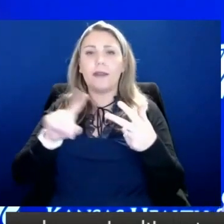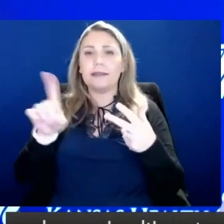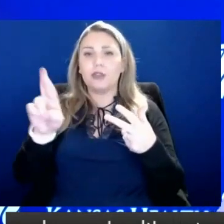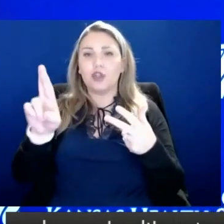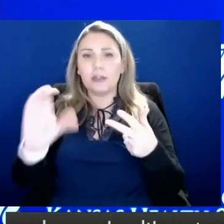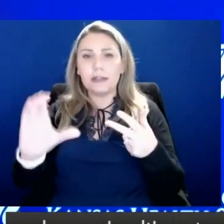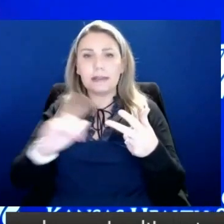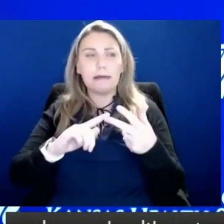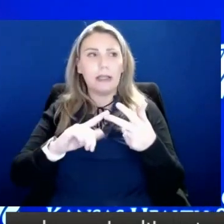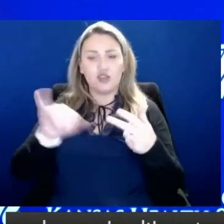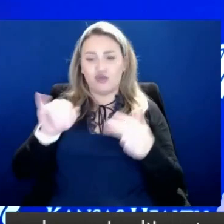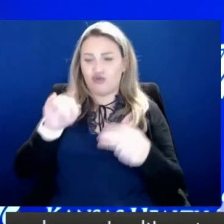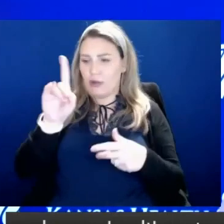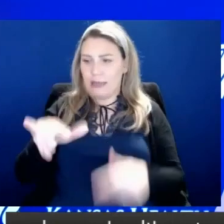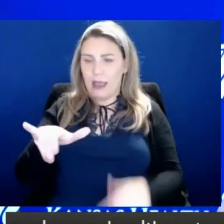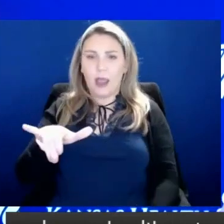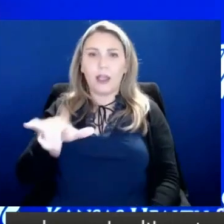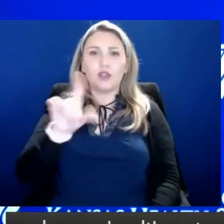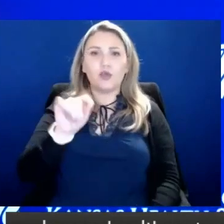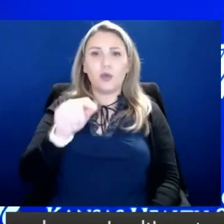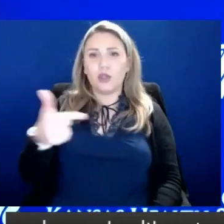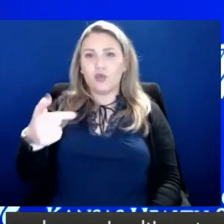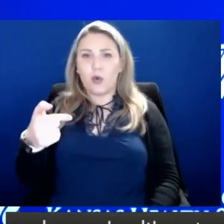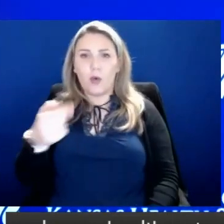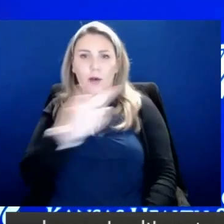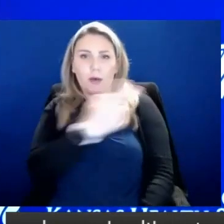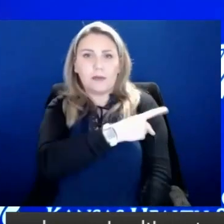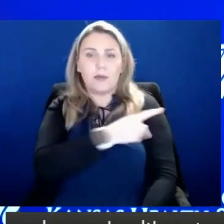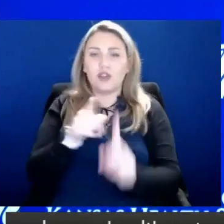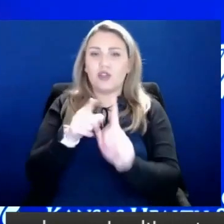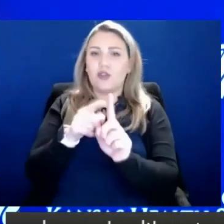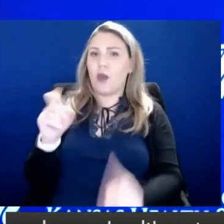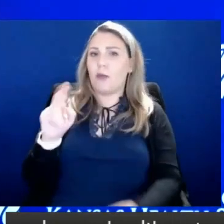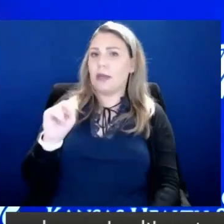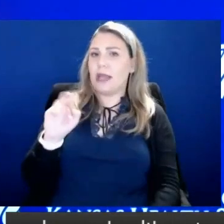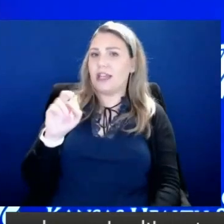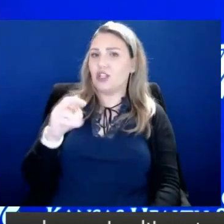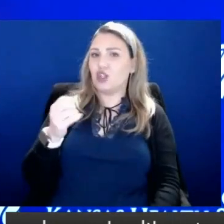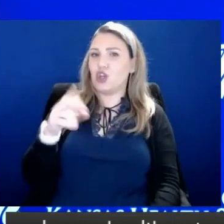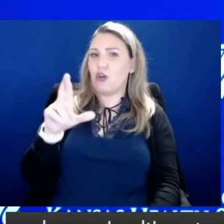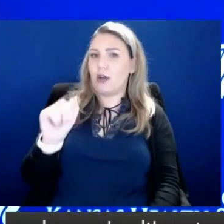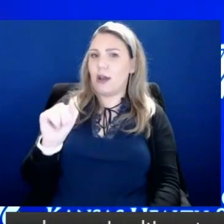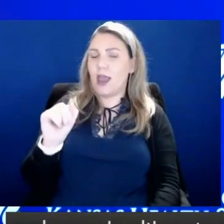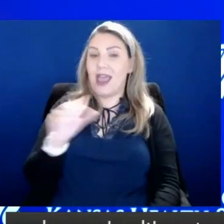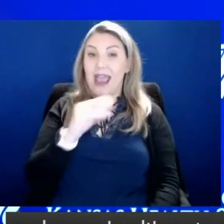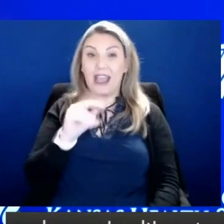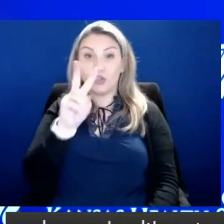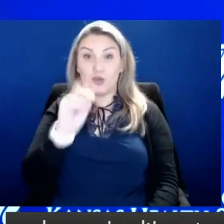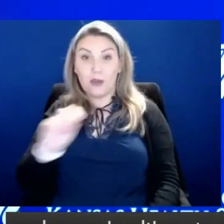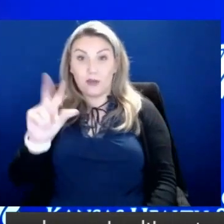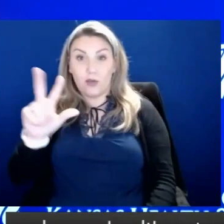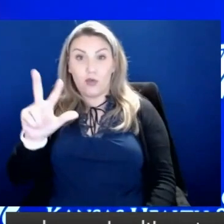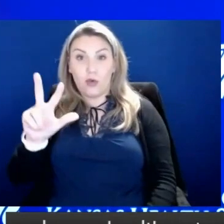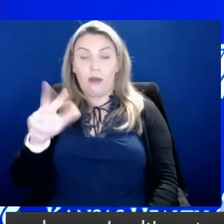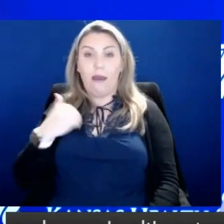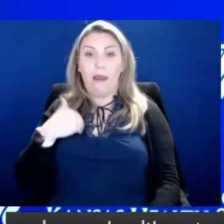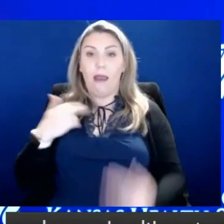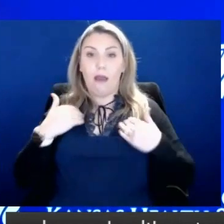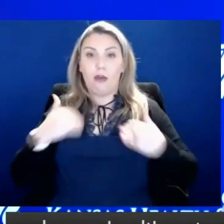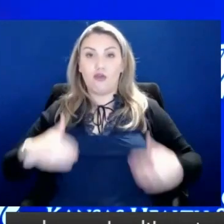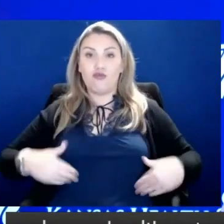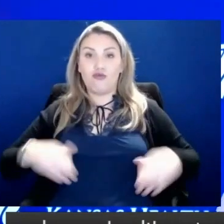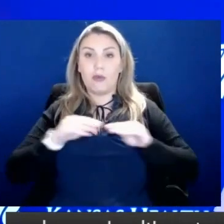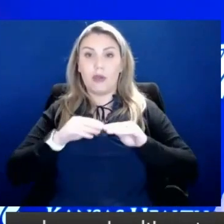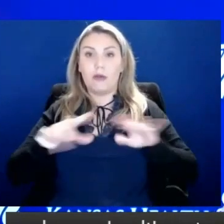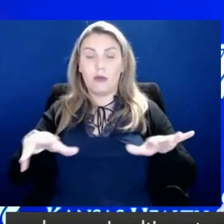case. It was a patient who came over from Nigeria. We know that in 2003, there was an outbreak of humans here in the United States because